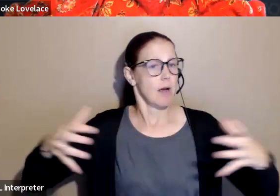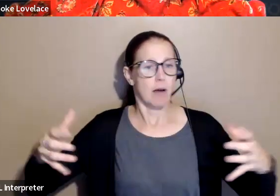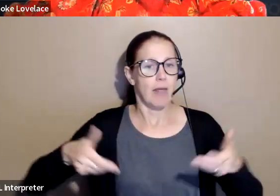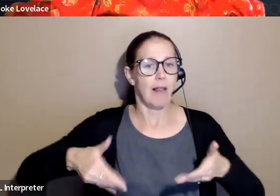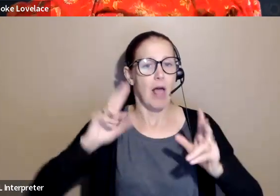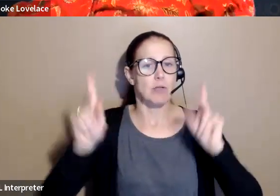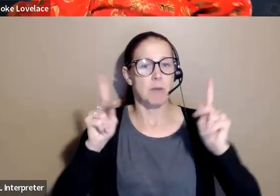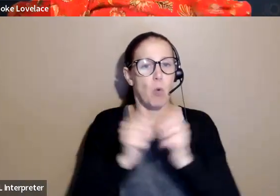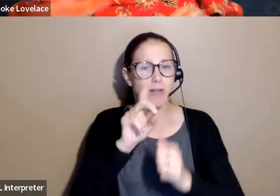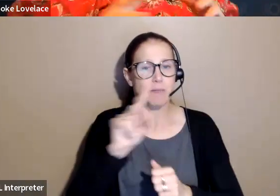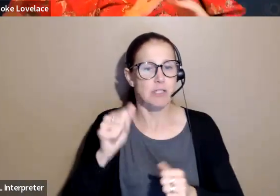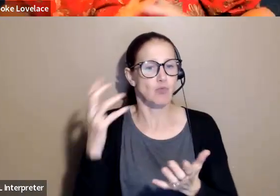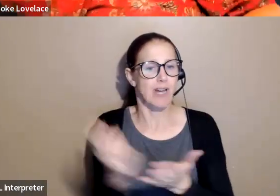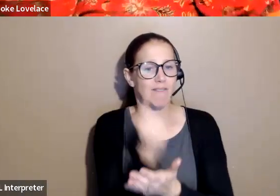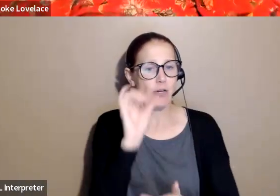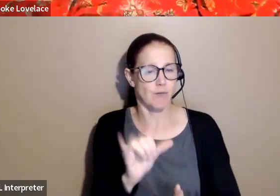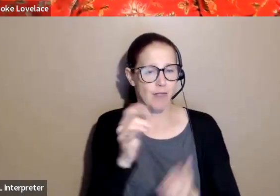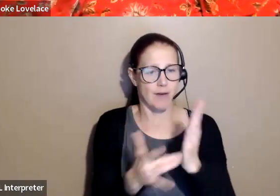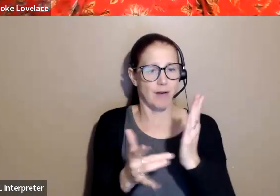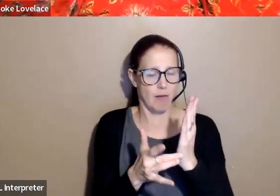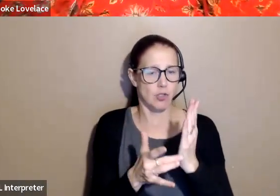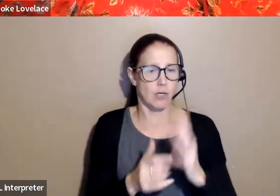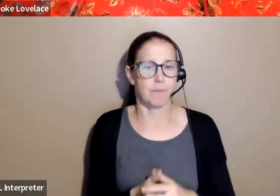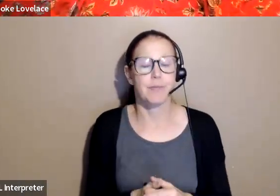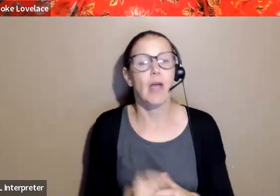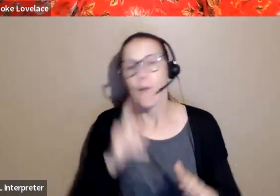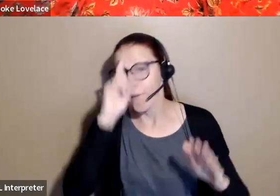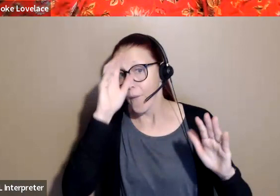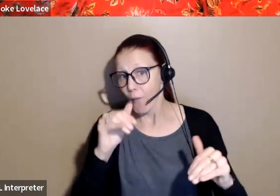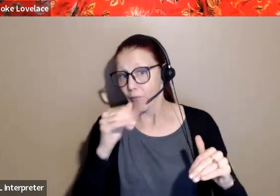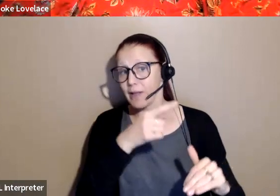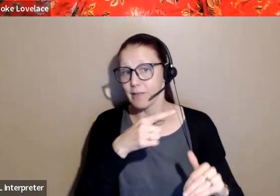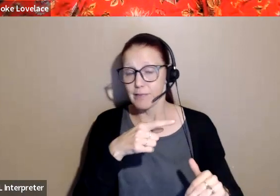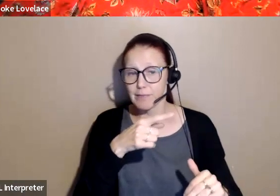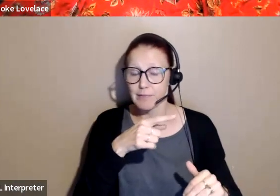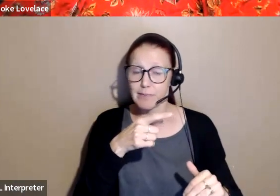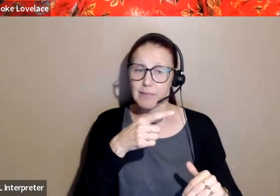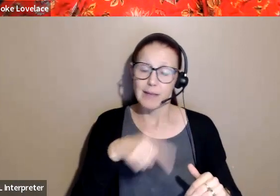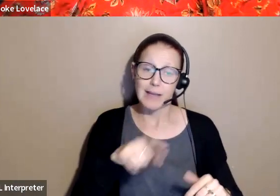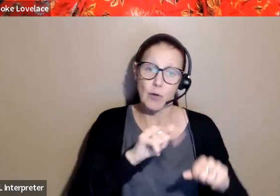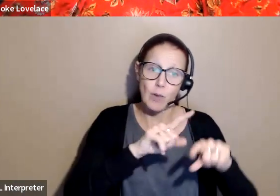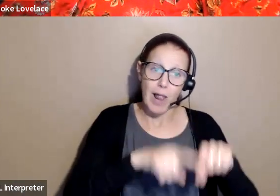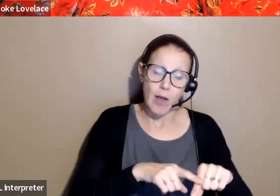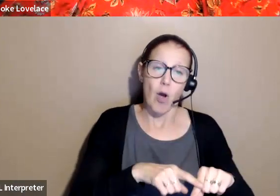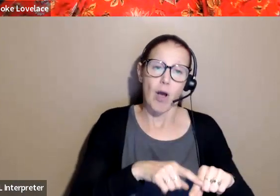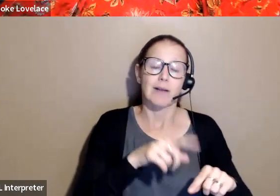with disabilities to take advantage of that technology, and hopefully then rely on direct support providers less and less.